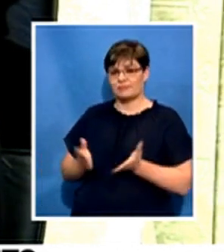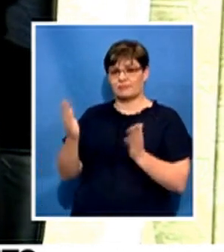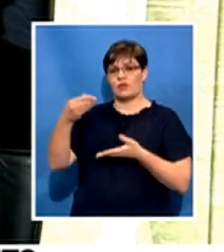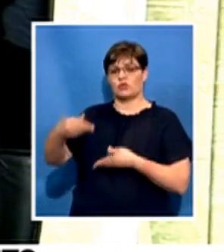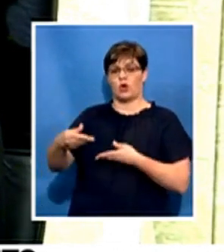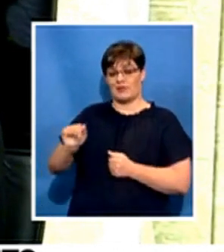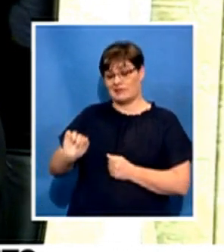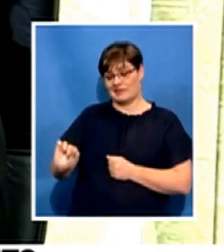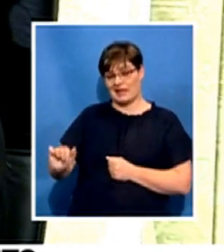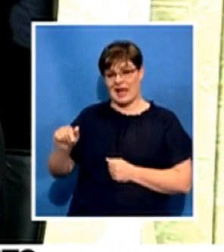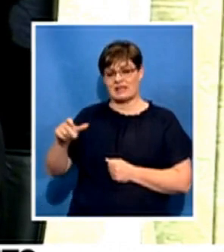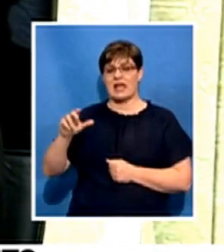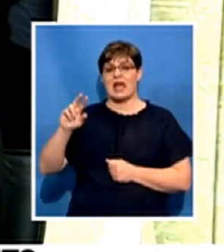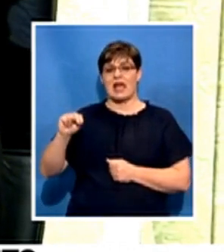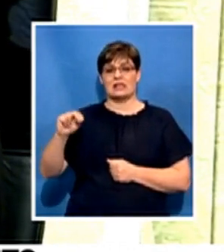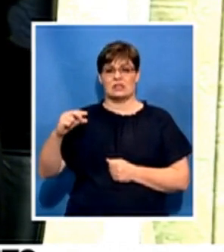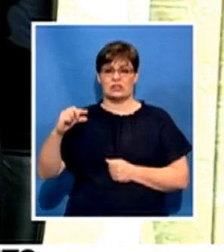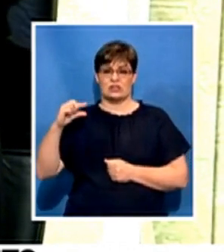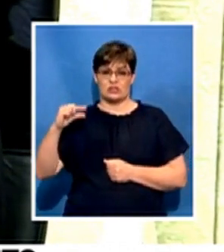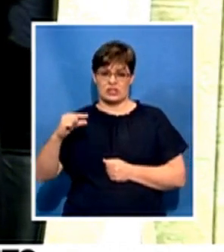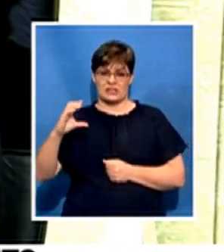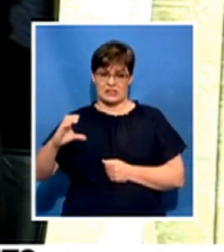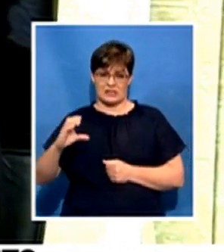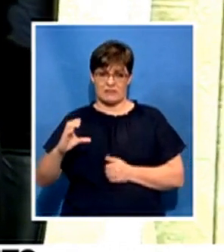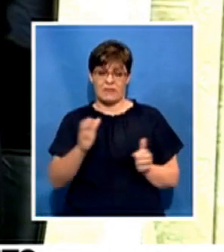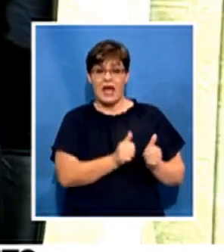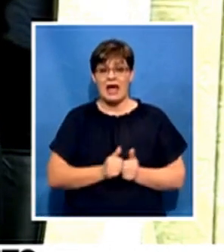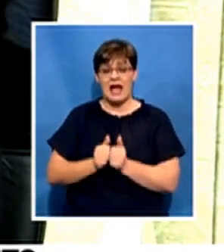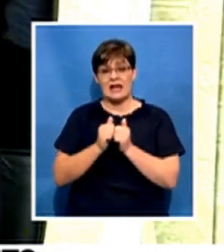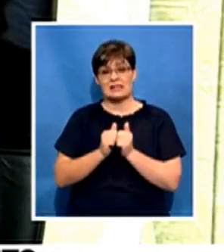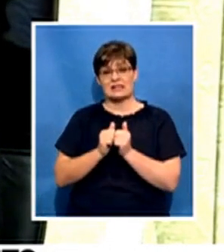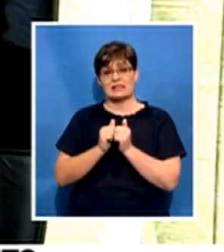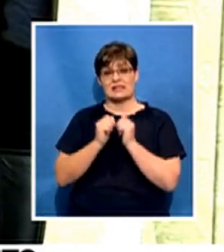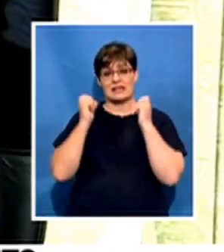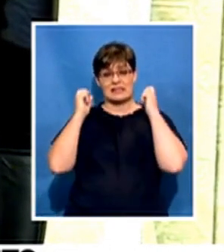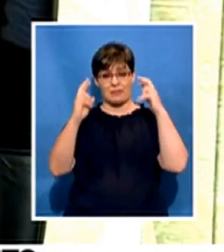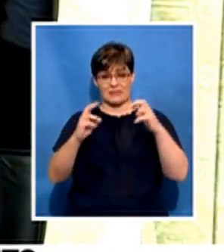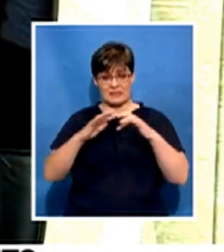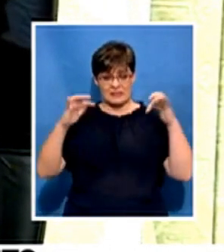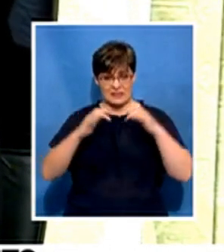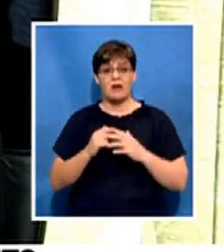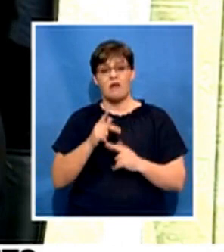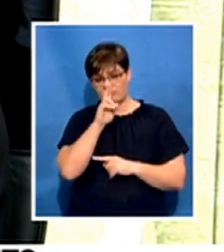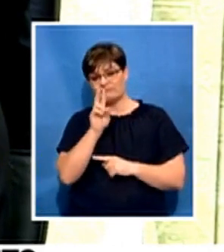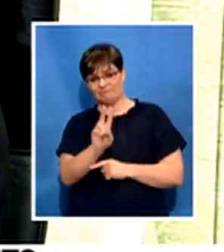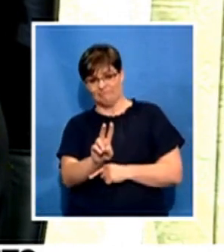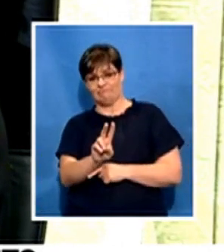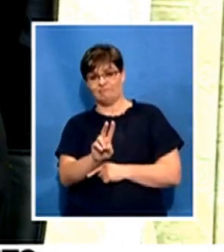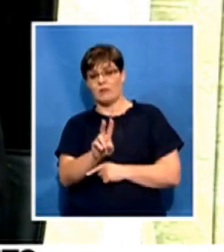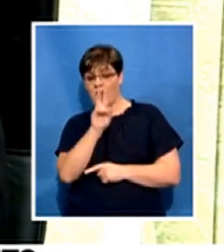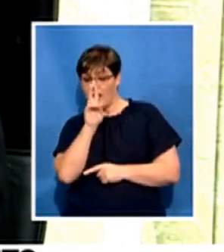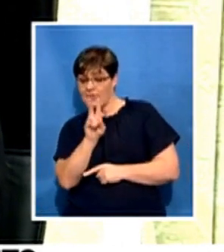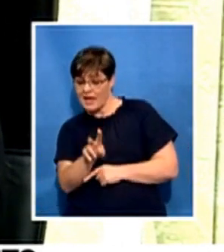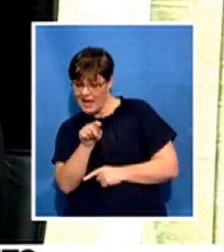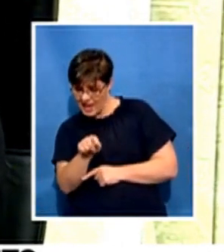alliance summit that we are looking forward to, that we say it must now take place, the way we are going to